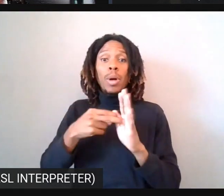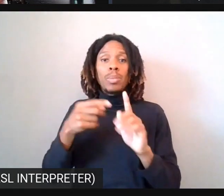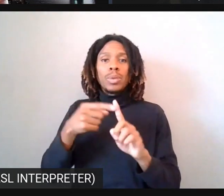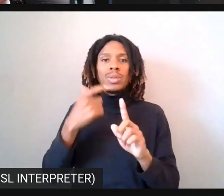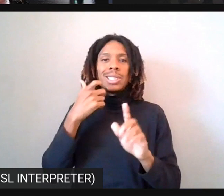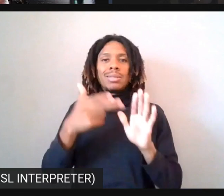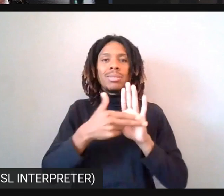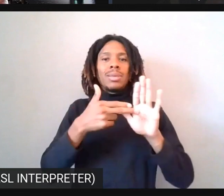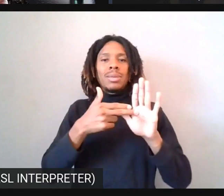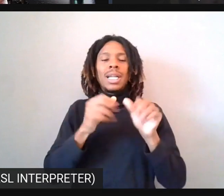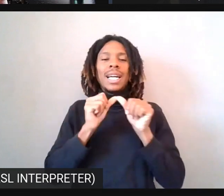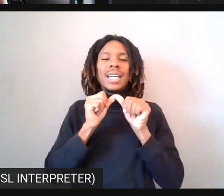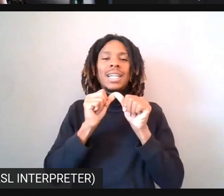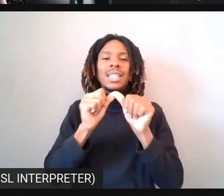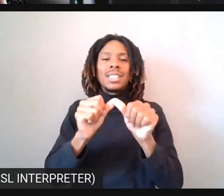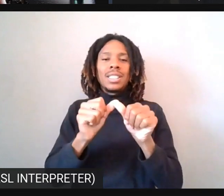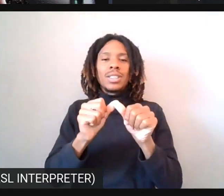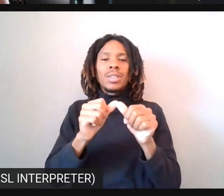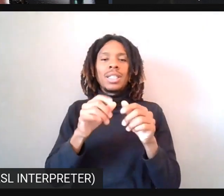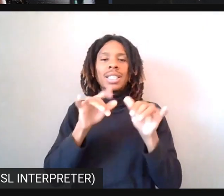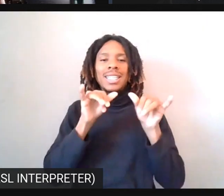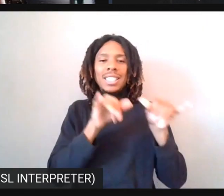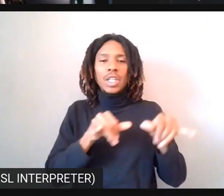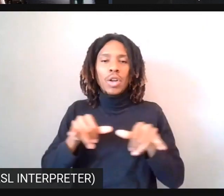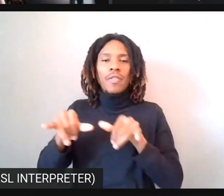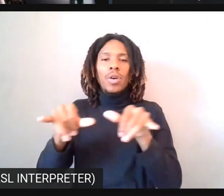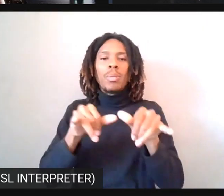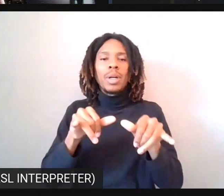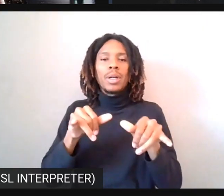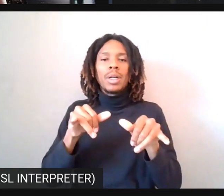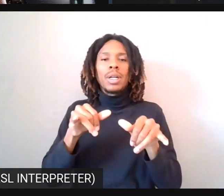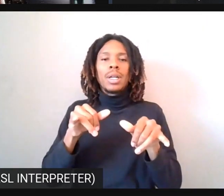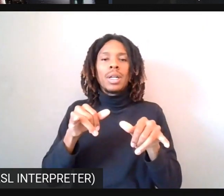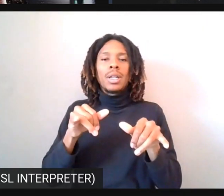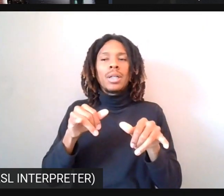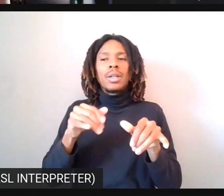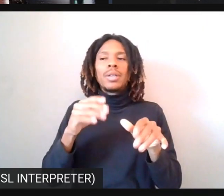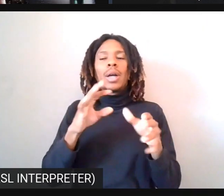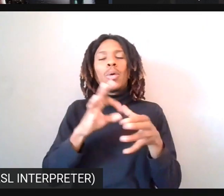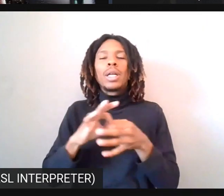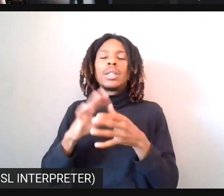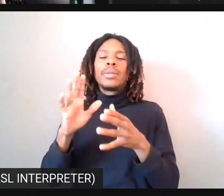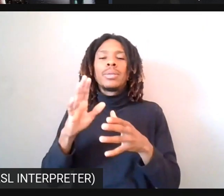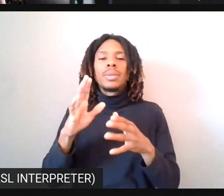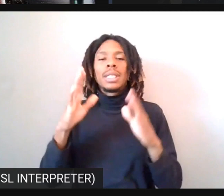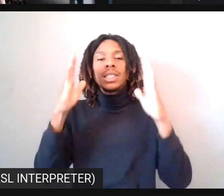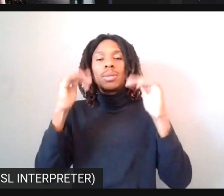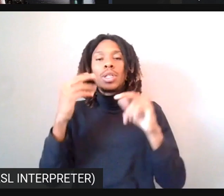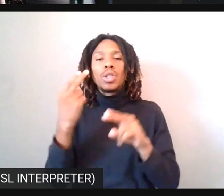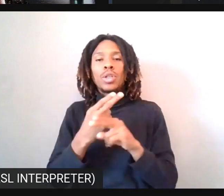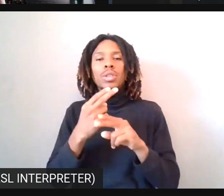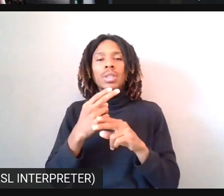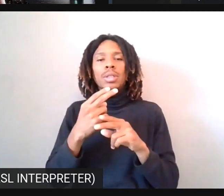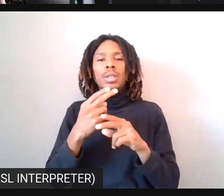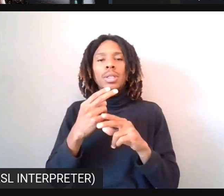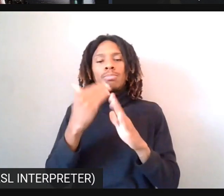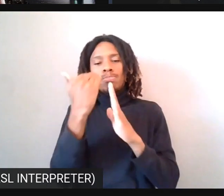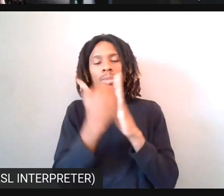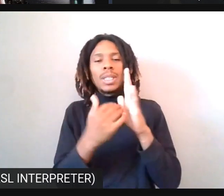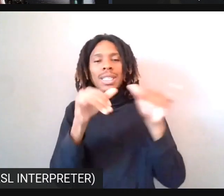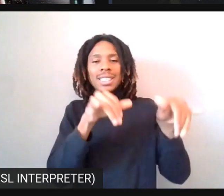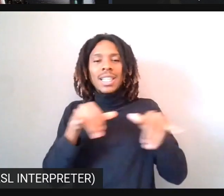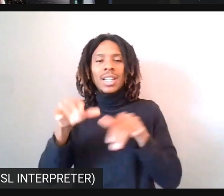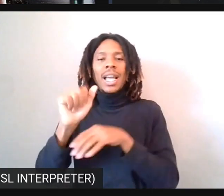start, consistency and uniformity in terms of in terms of like using a set of standardized APIs